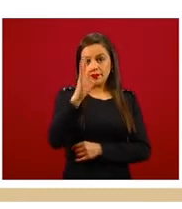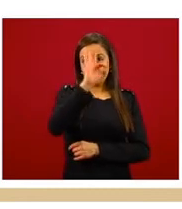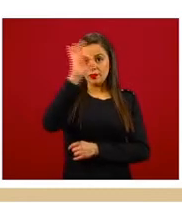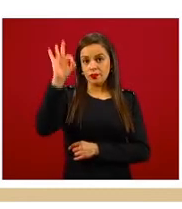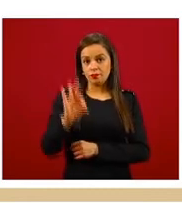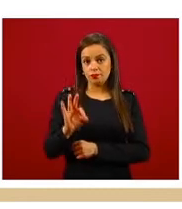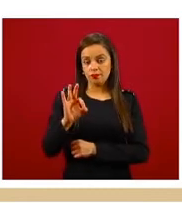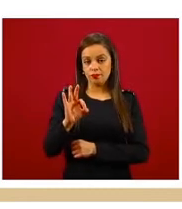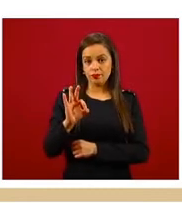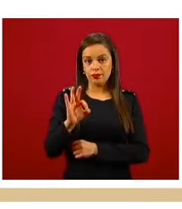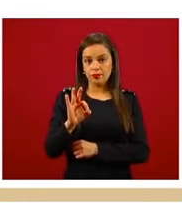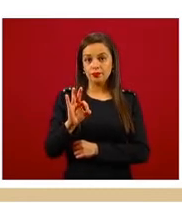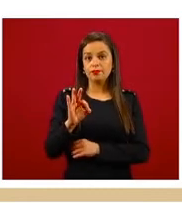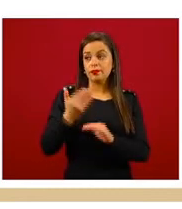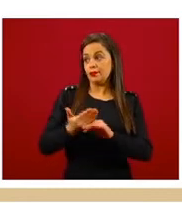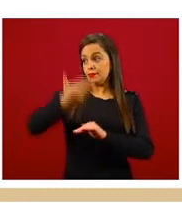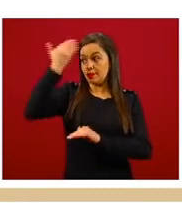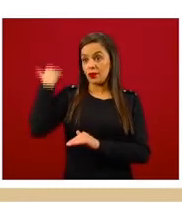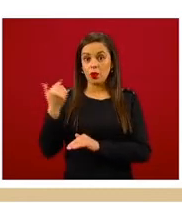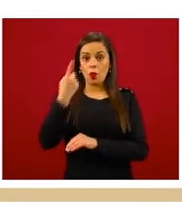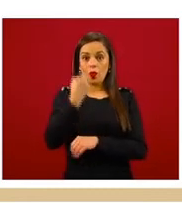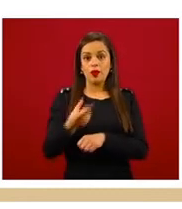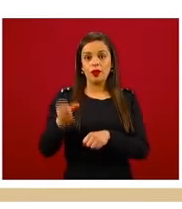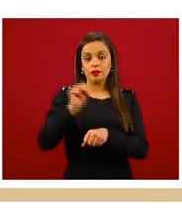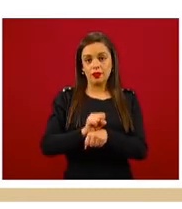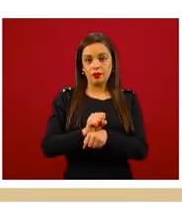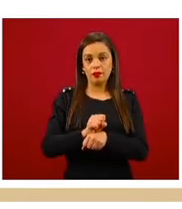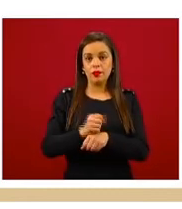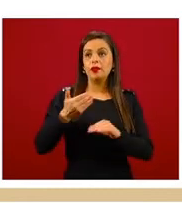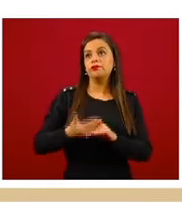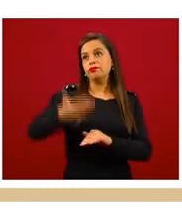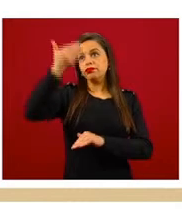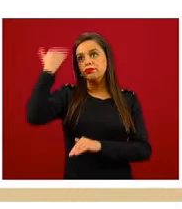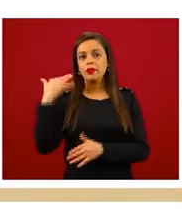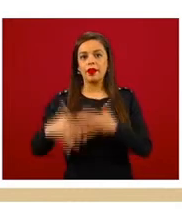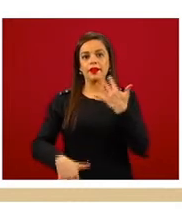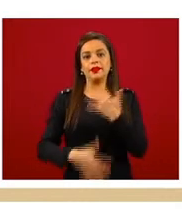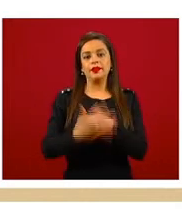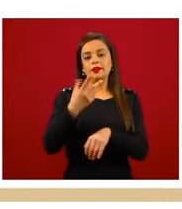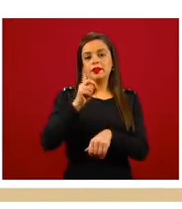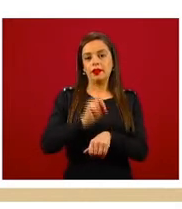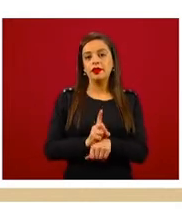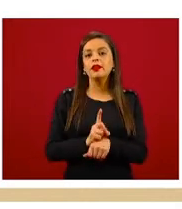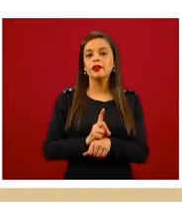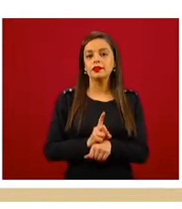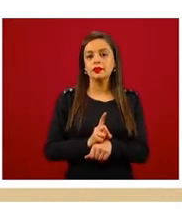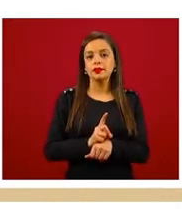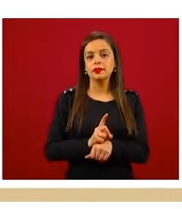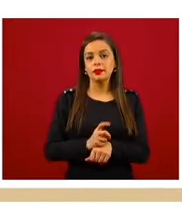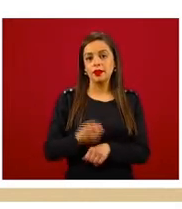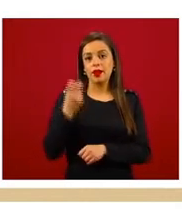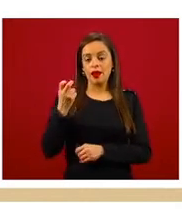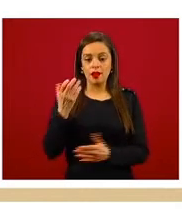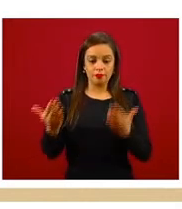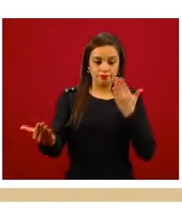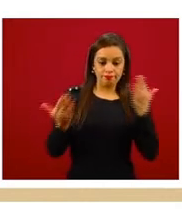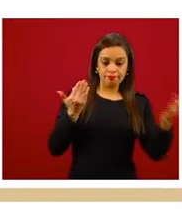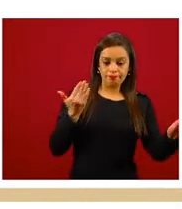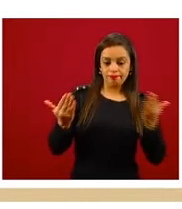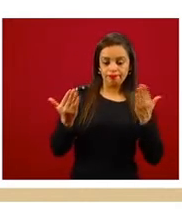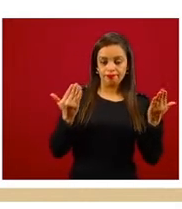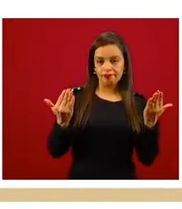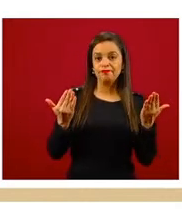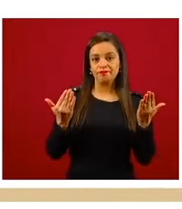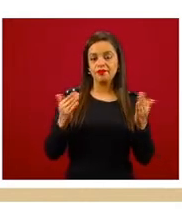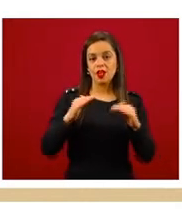over semana 3% que from one pasó week to hace another. 15 días versus la semana anterior. This week being the week for the El